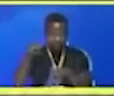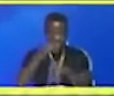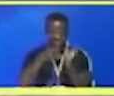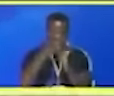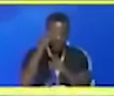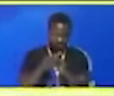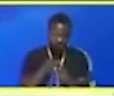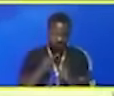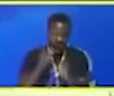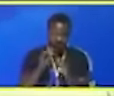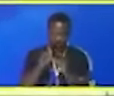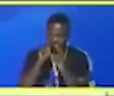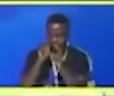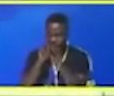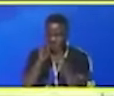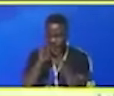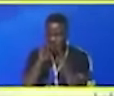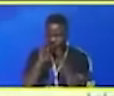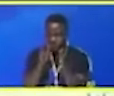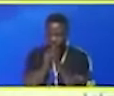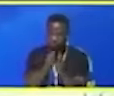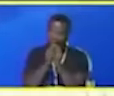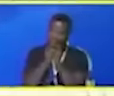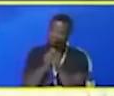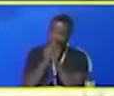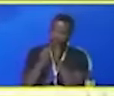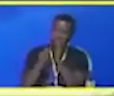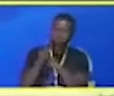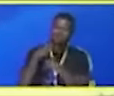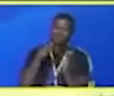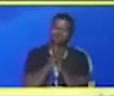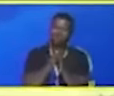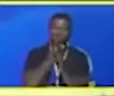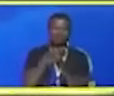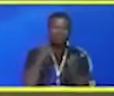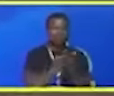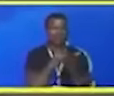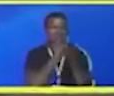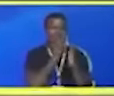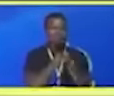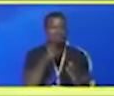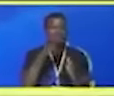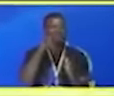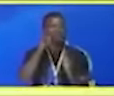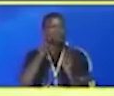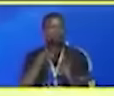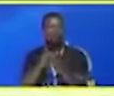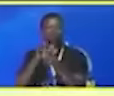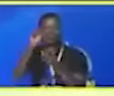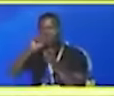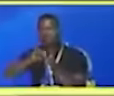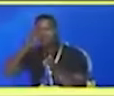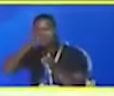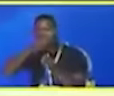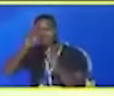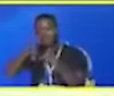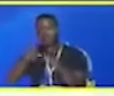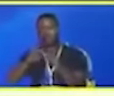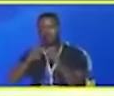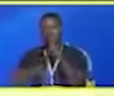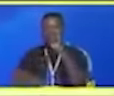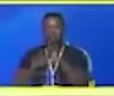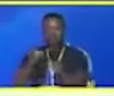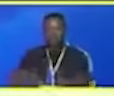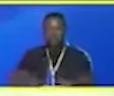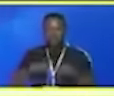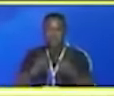So if I look at you, haven't worked with God, I shouldn't say you're a Ghanaian, you're a Nigerian, you're a South African. The spirit life has